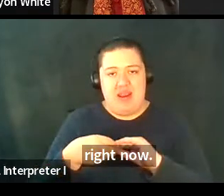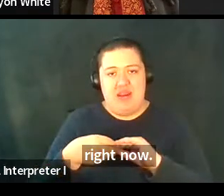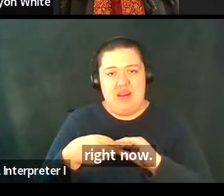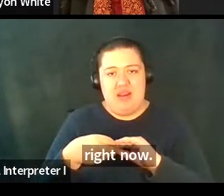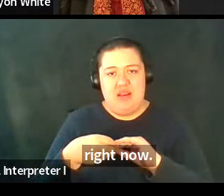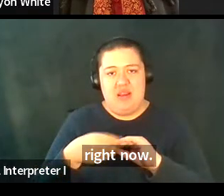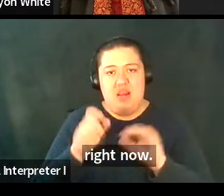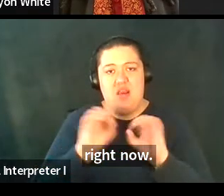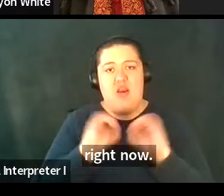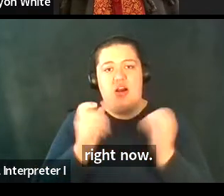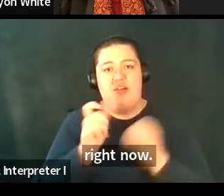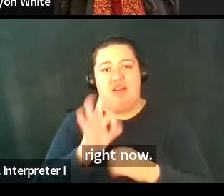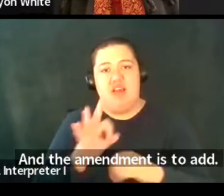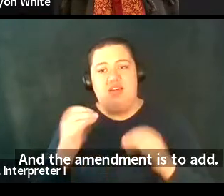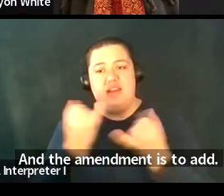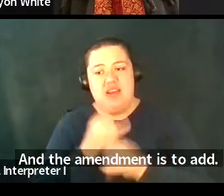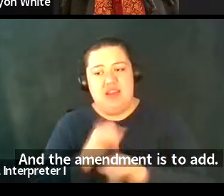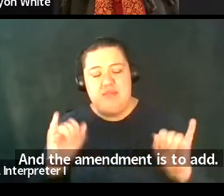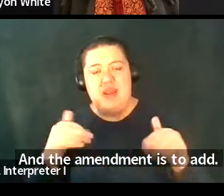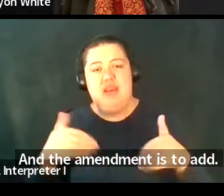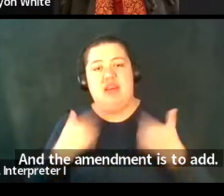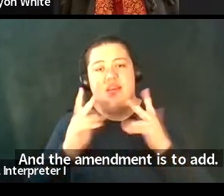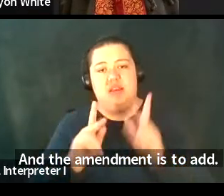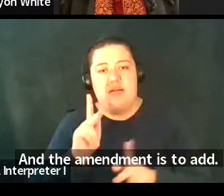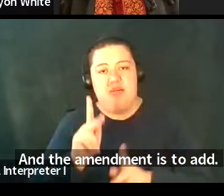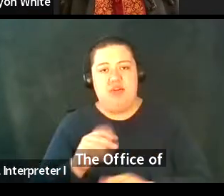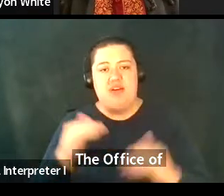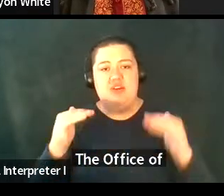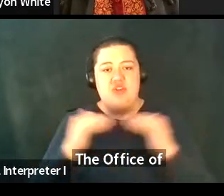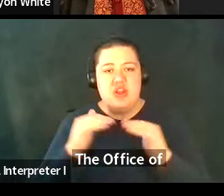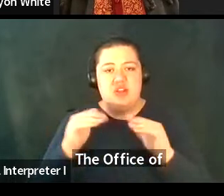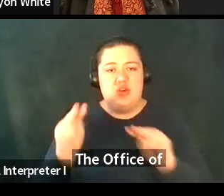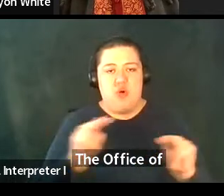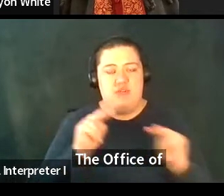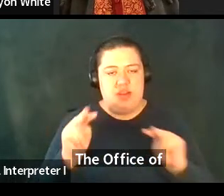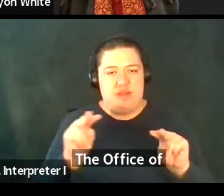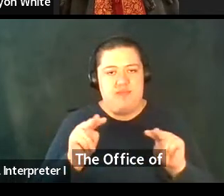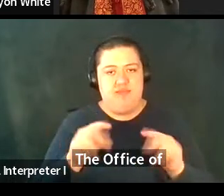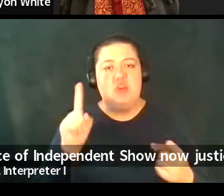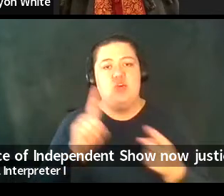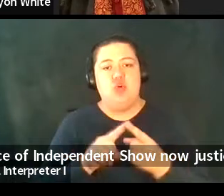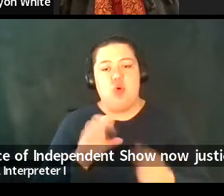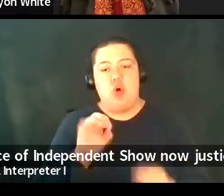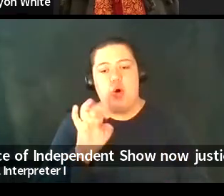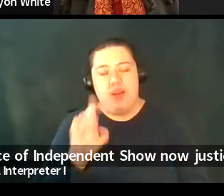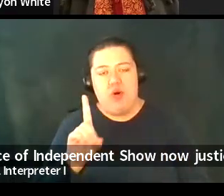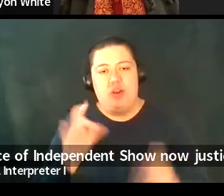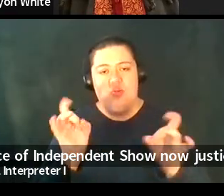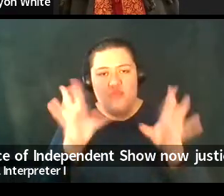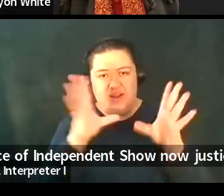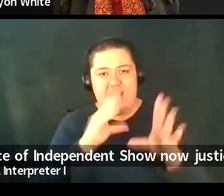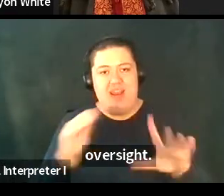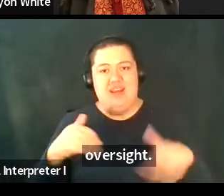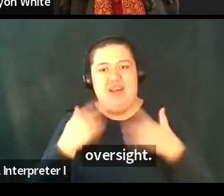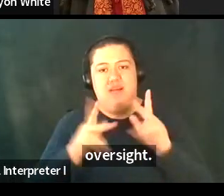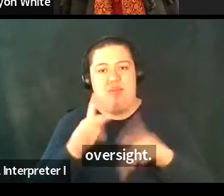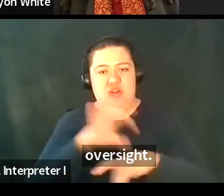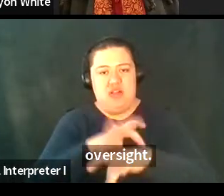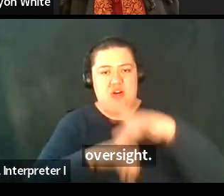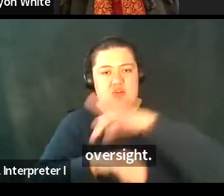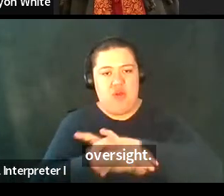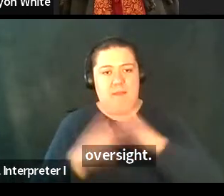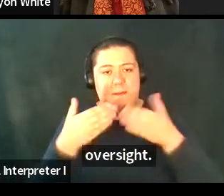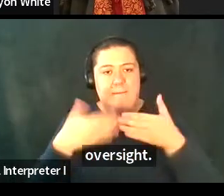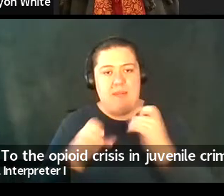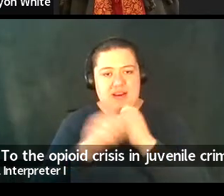the Office of Independent Juvenile Justice Facilities Oversight to the opioid crisis and juvenile crime public emergencies